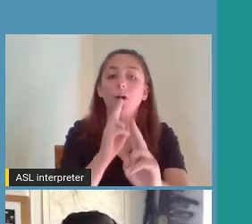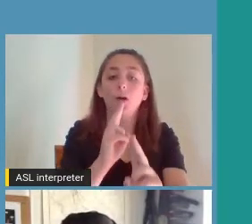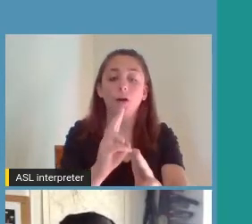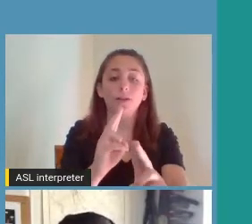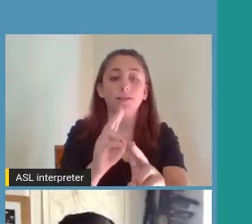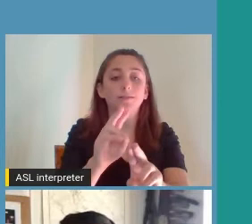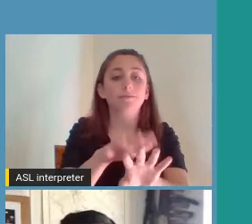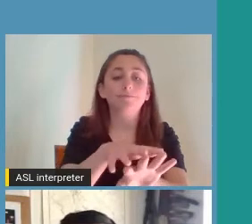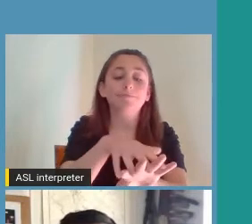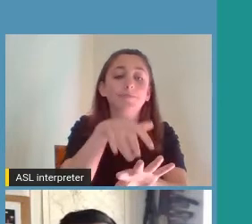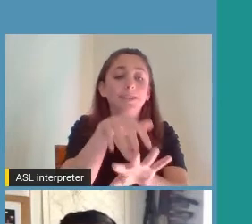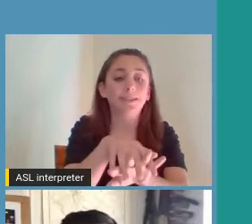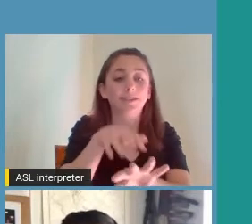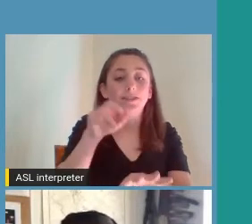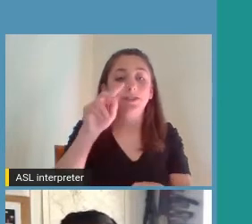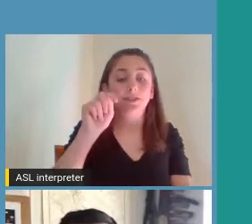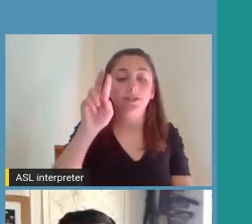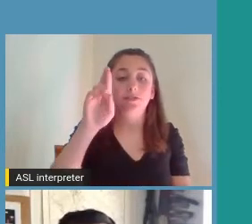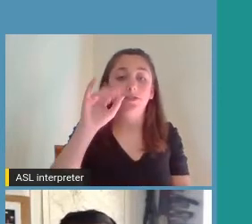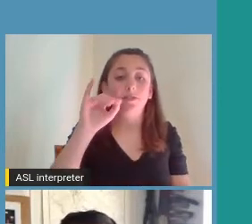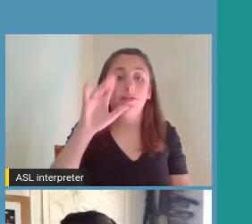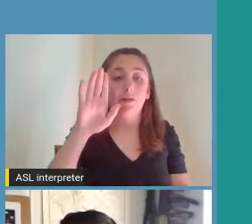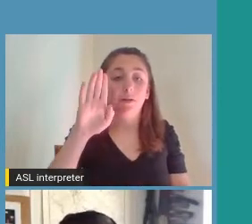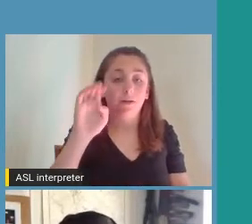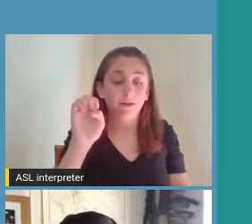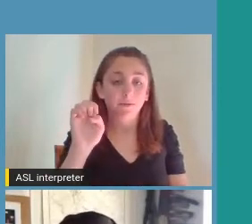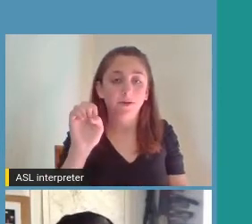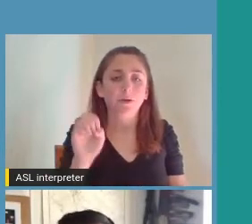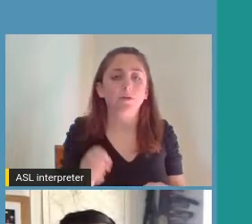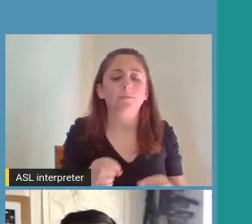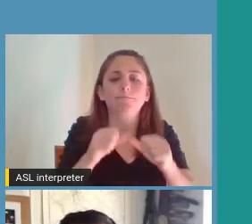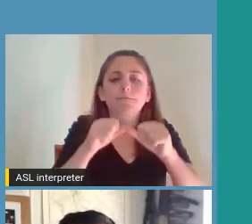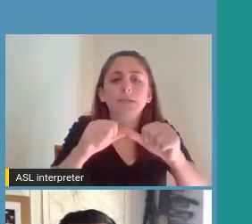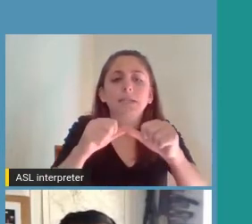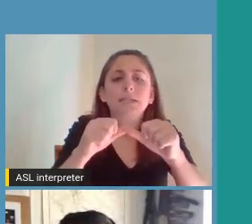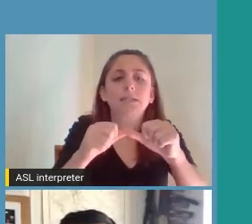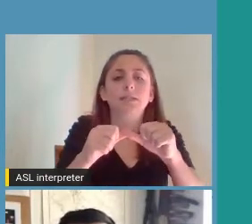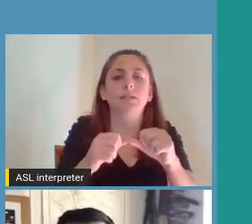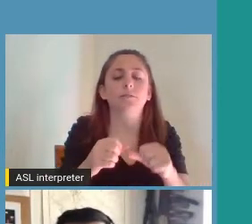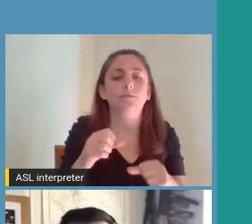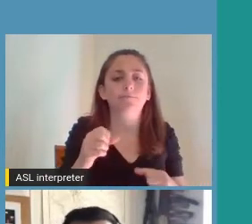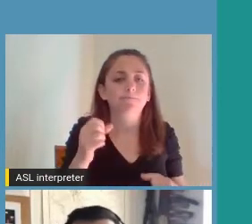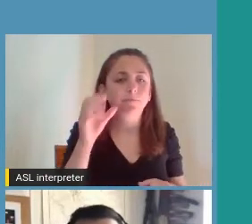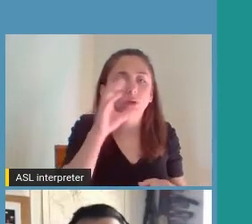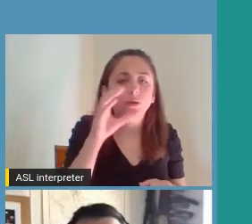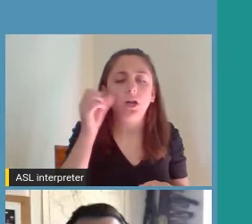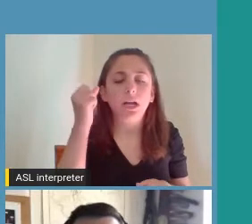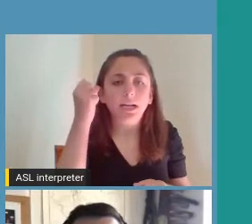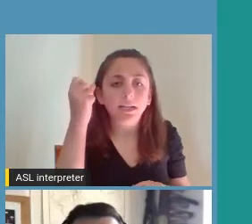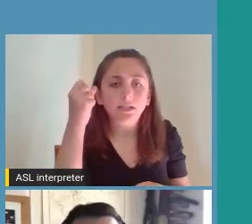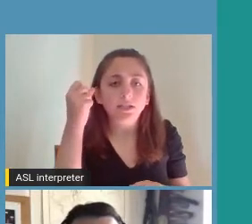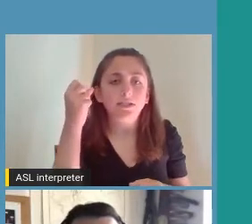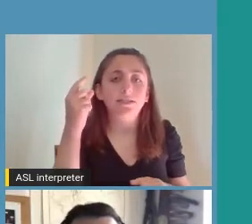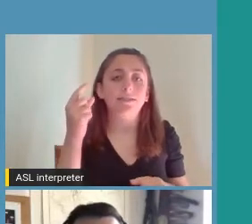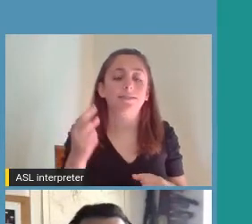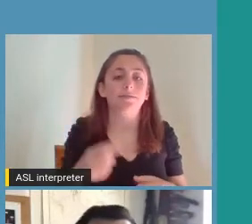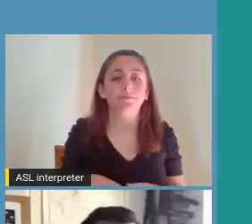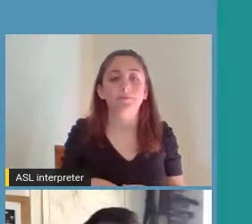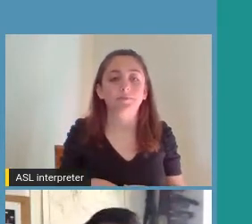and the Anishinaabe, and will continue to seek and understand our place within this long tradition of custodial care upon this land and